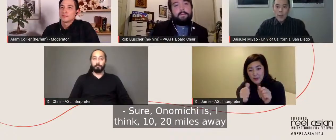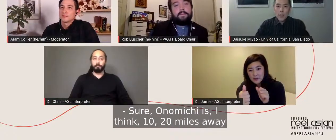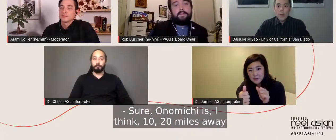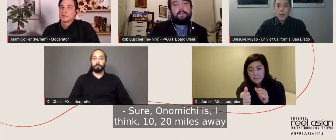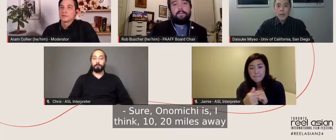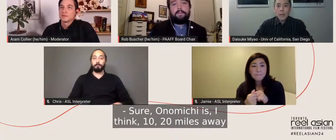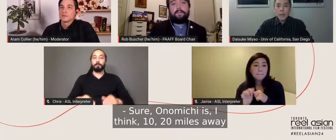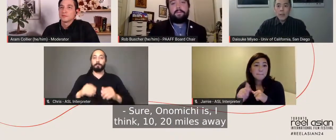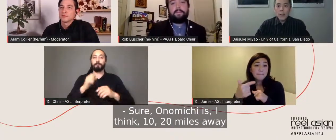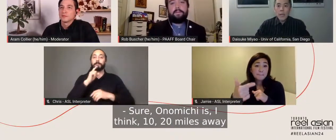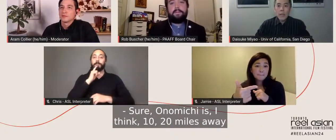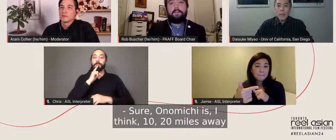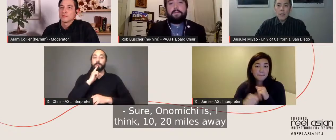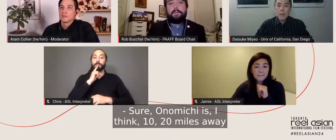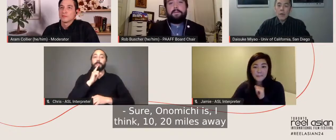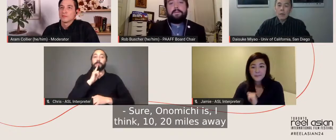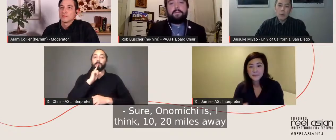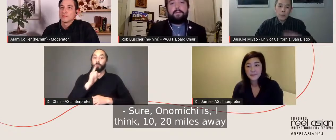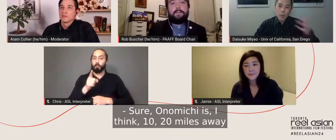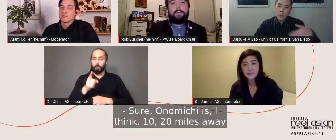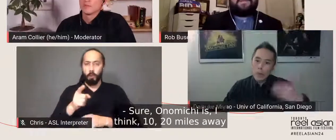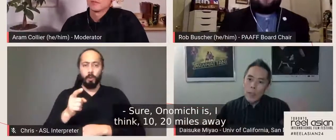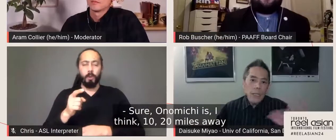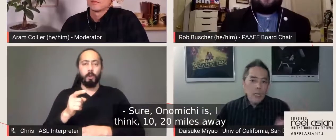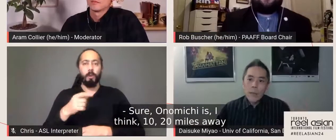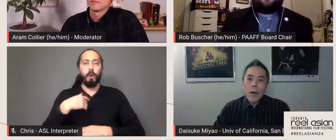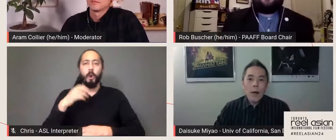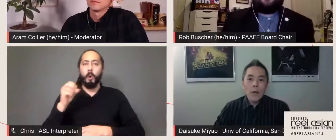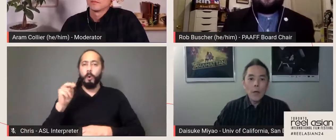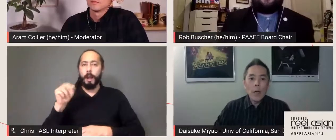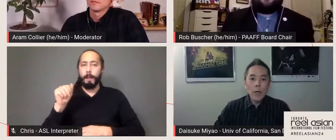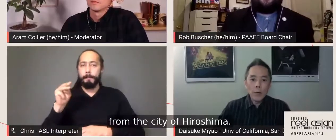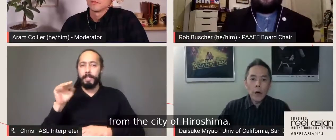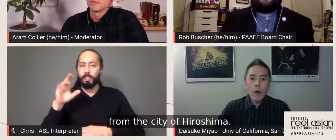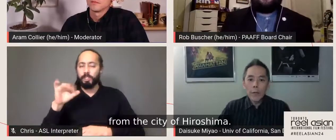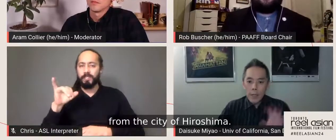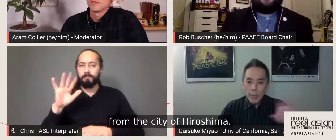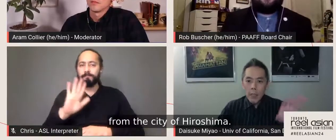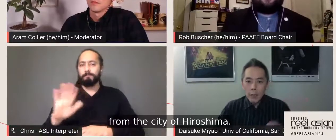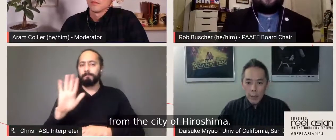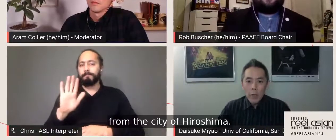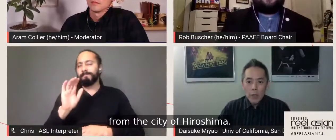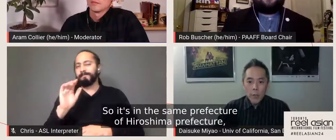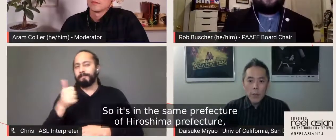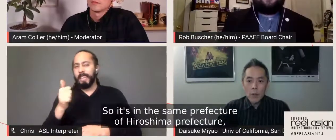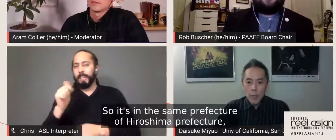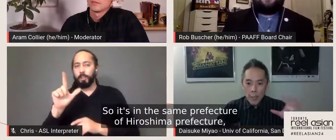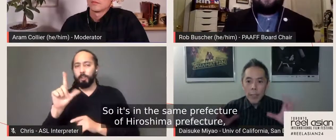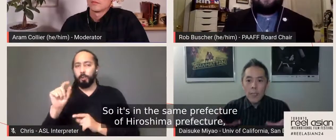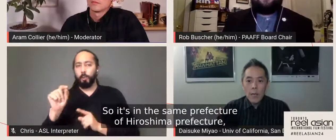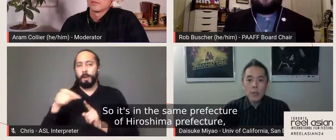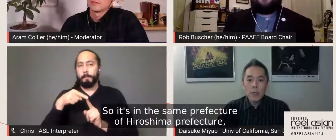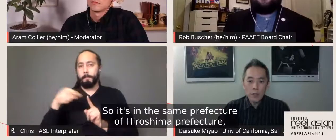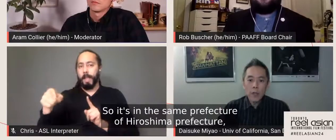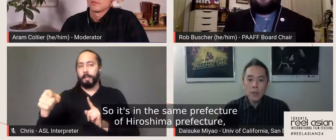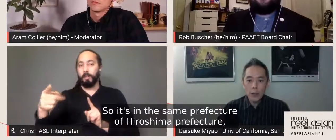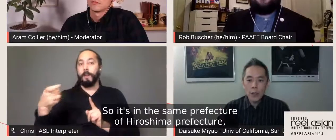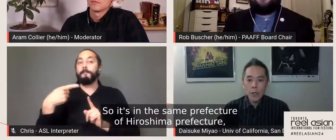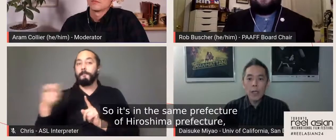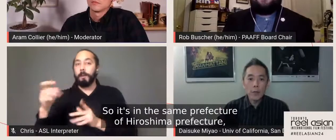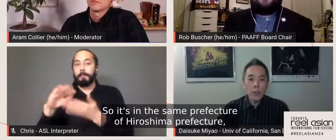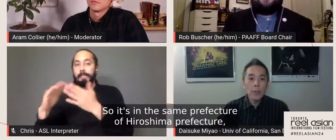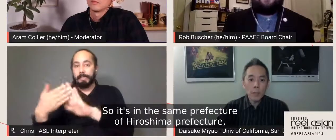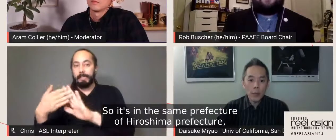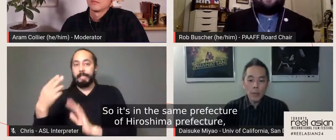Onomichi is, I think, 10, 20 miles away from the city of Hiroshima. So it's in the same